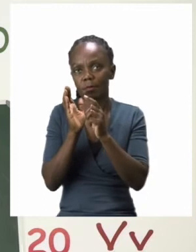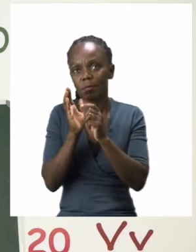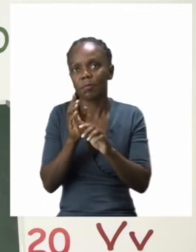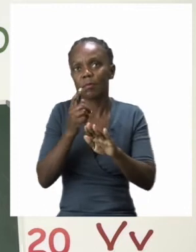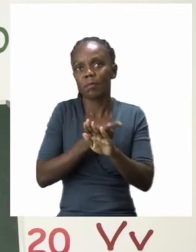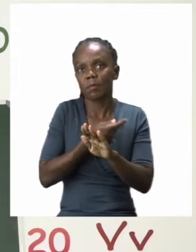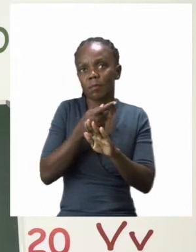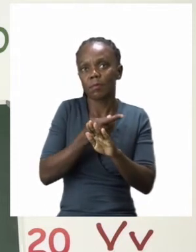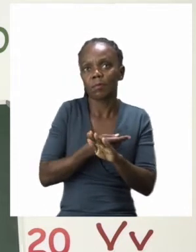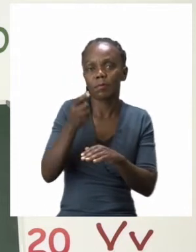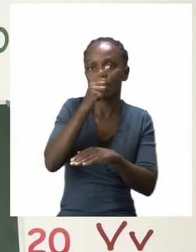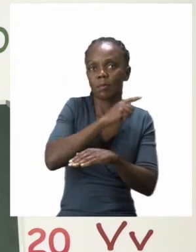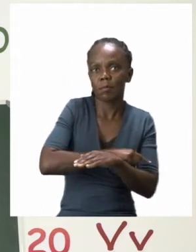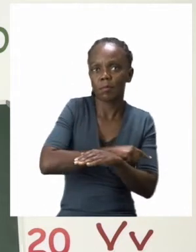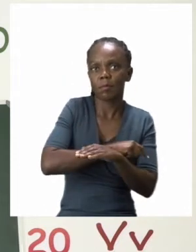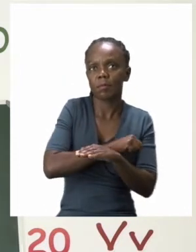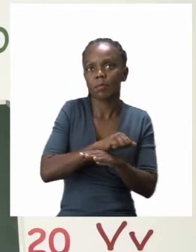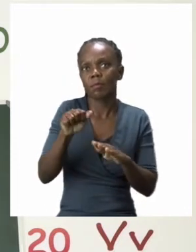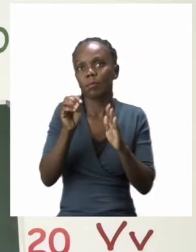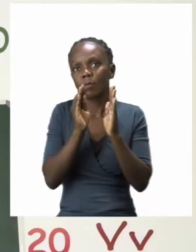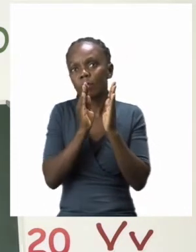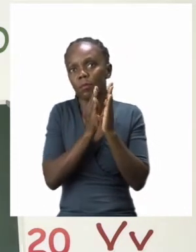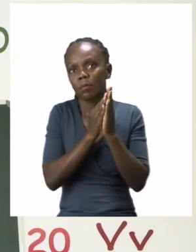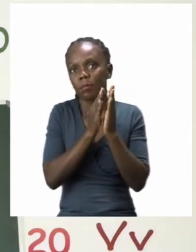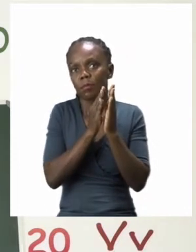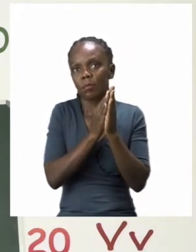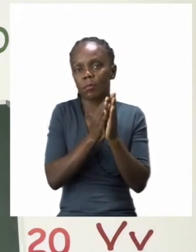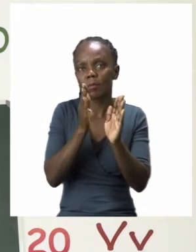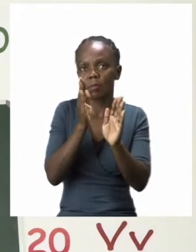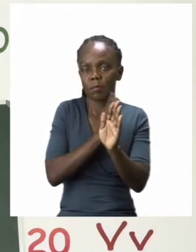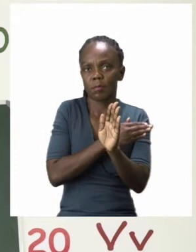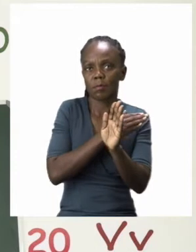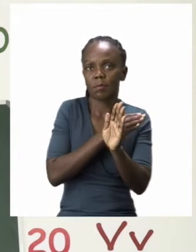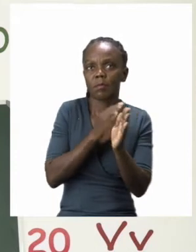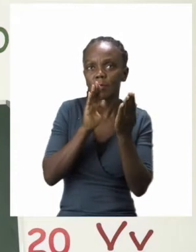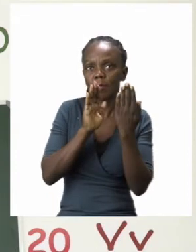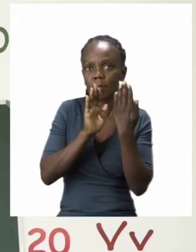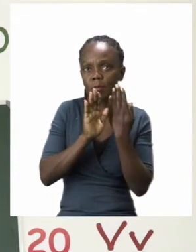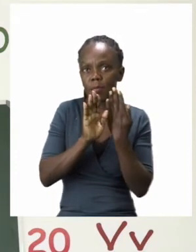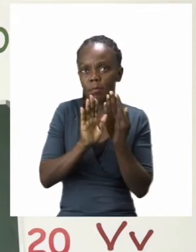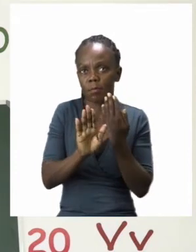Sanitize every day so the germs can stay